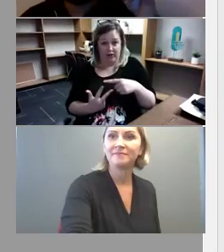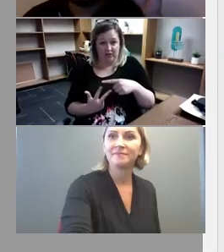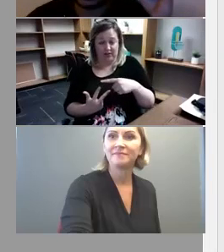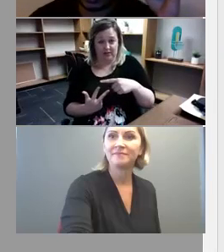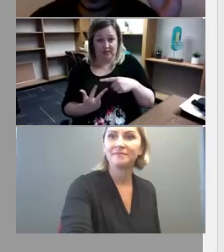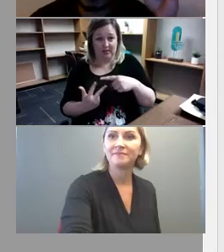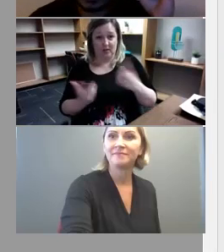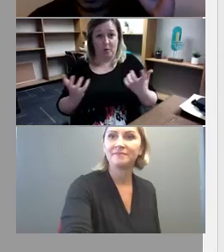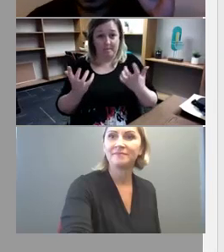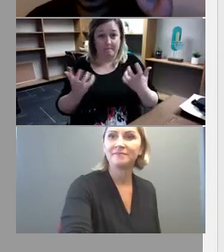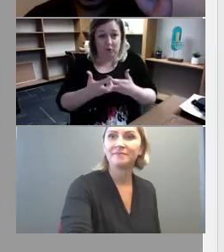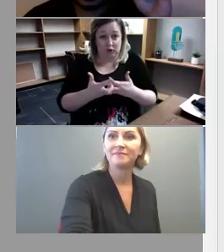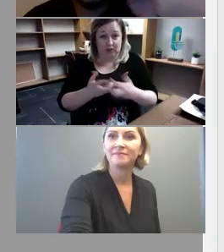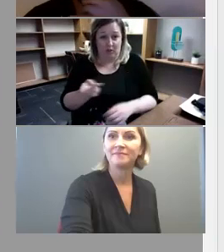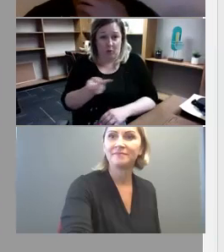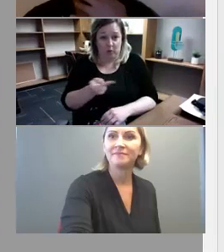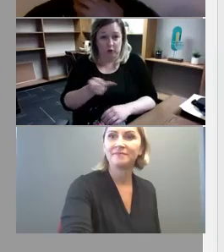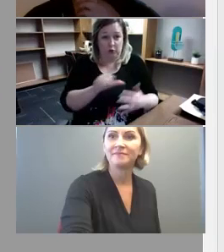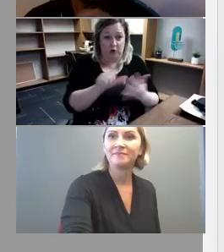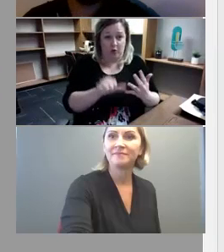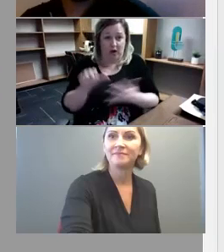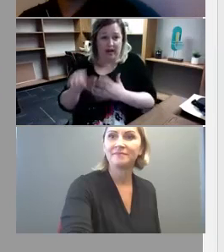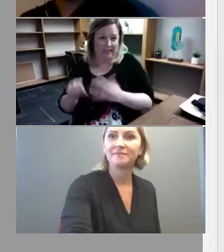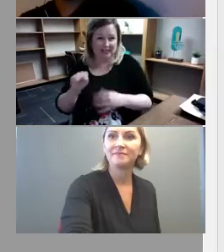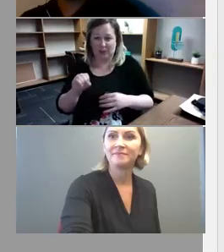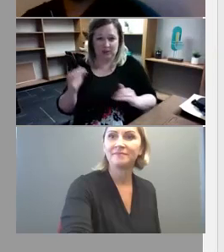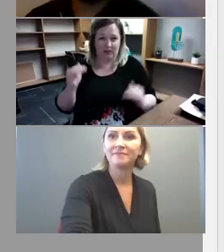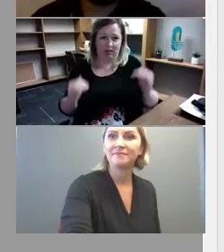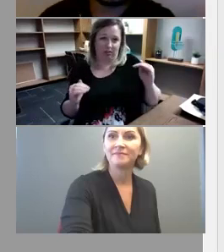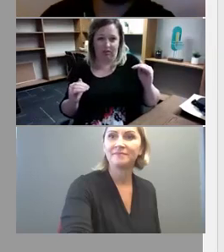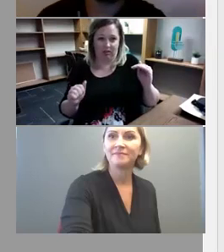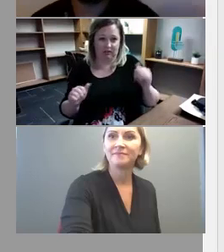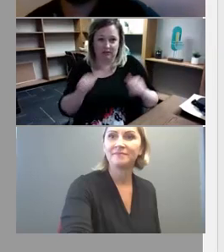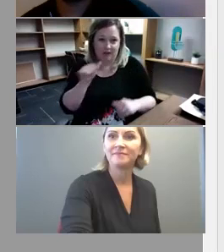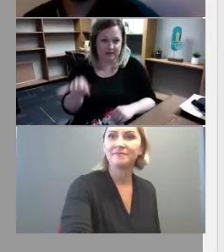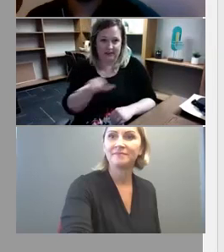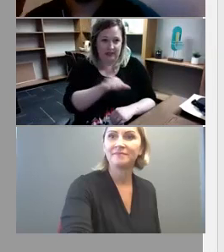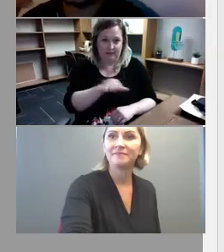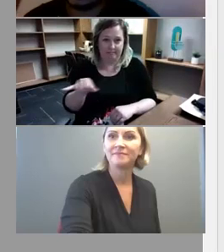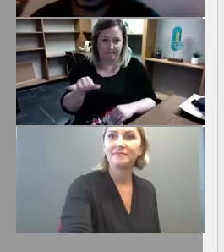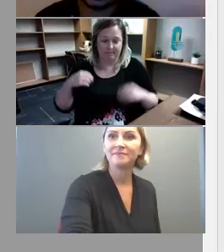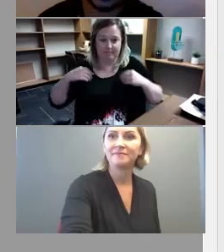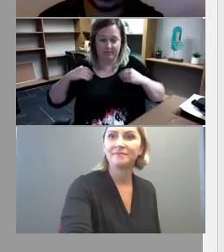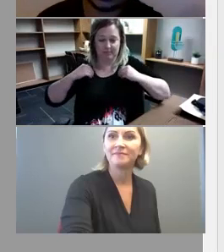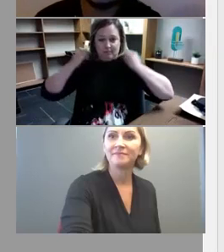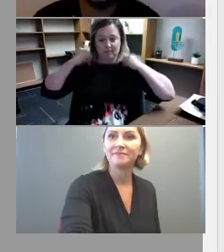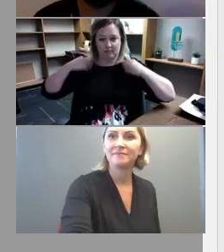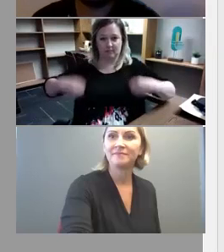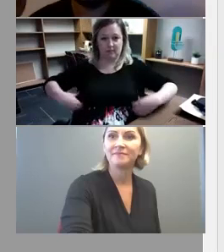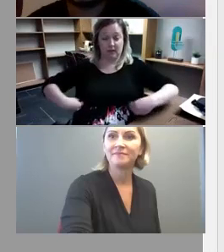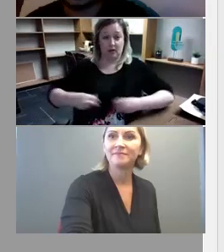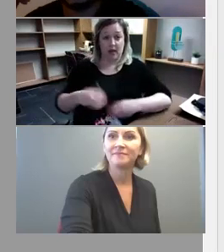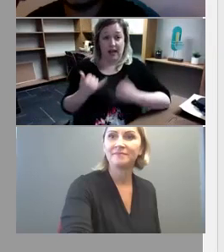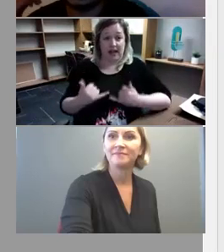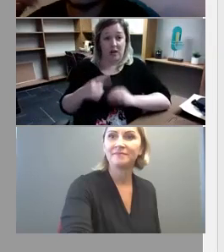an unbalanced merge sort. Okay, so here we have, so in terms of recursion trees,